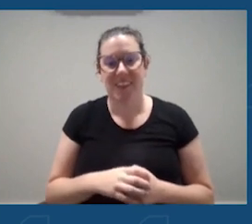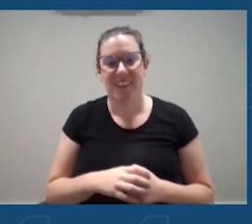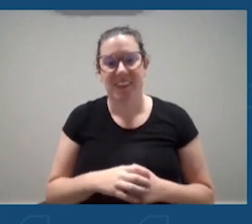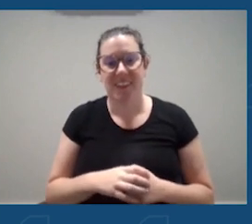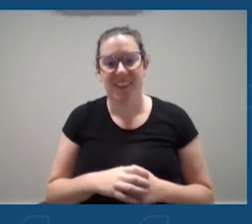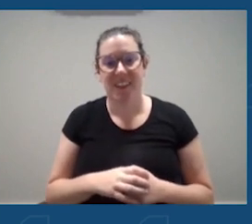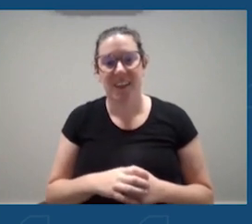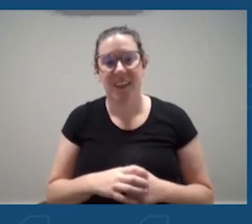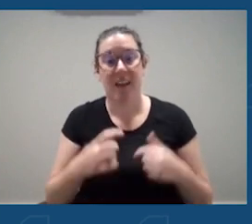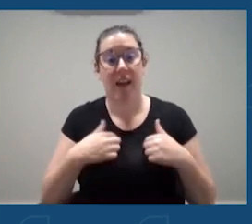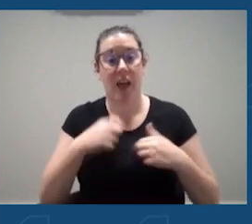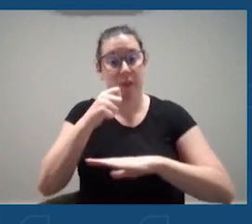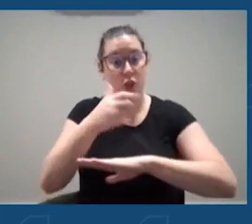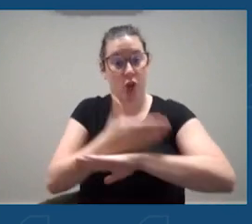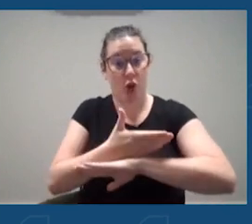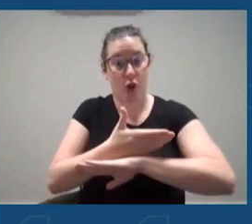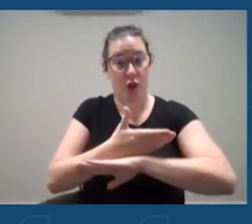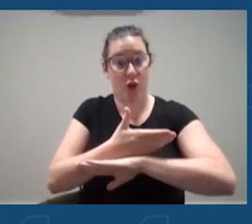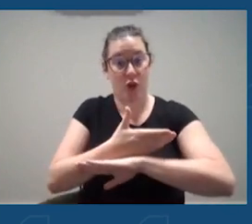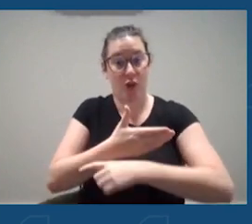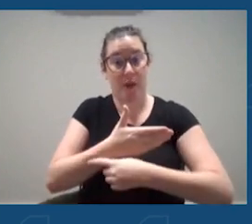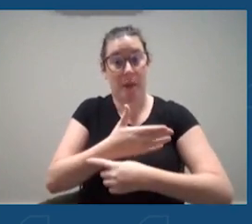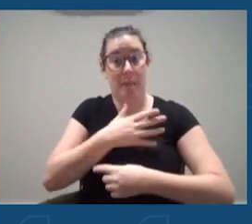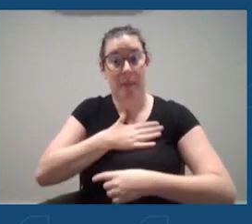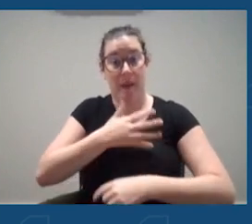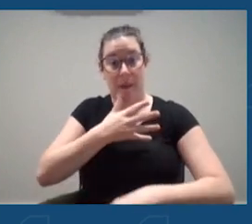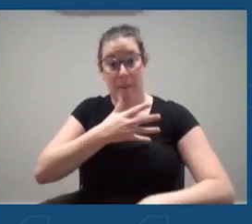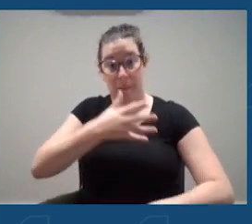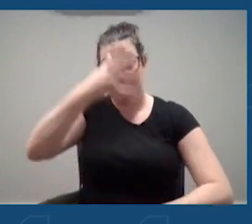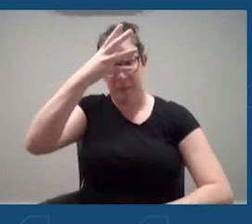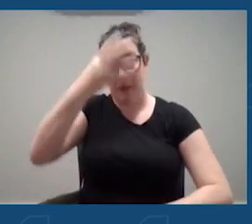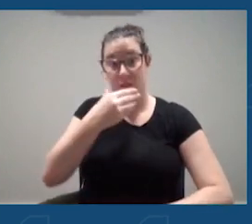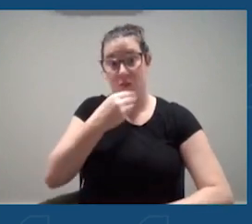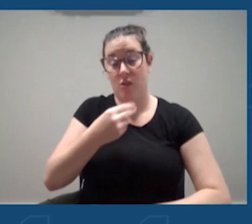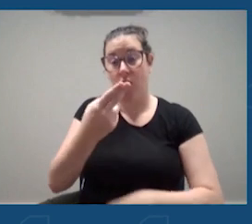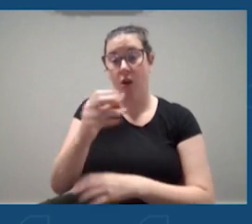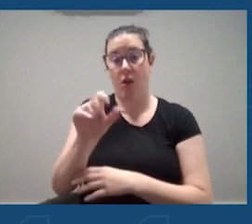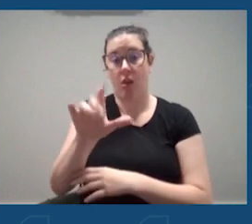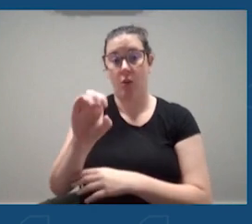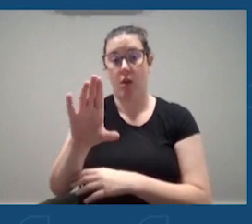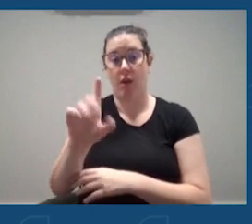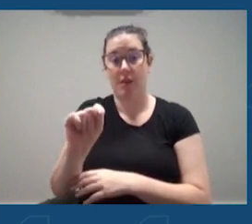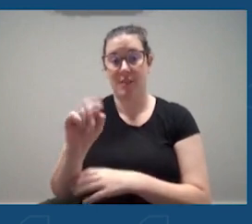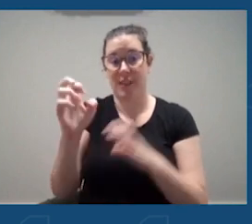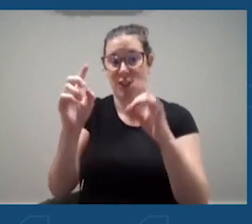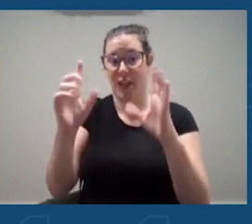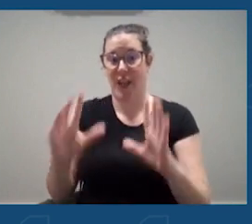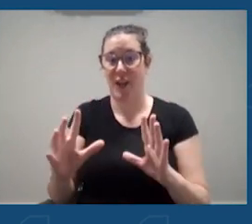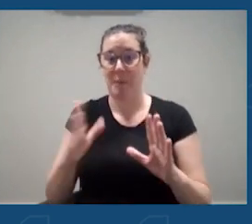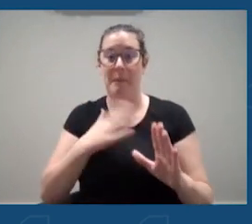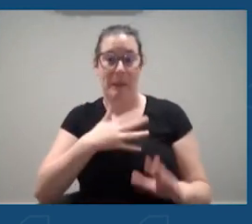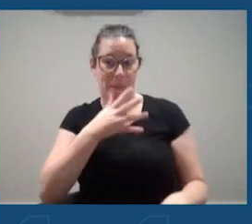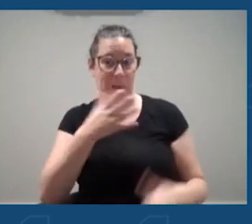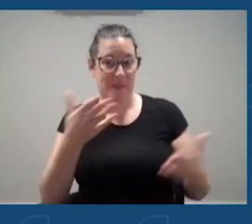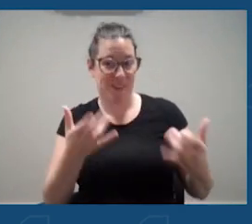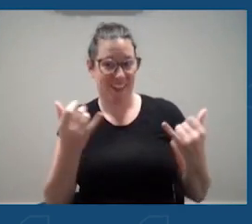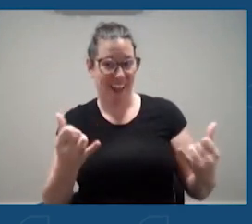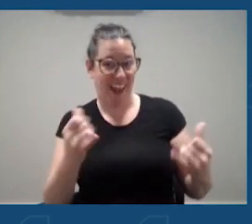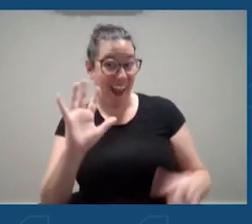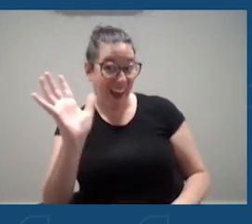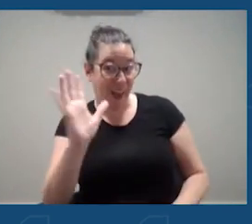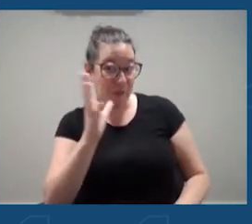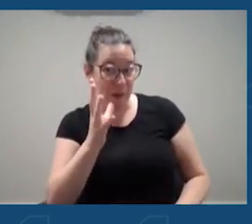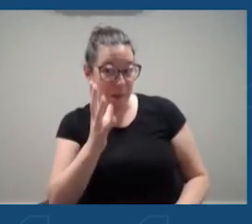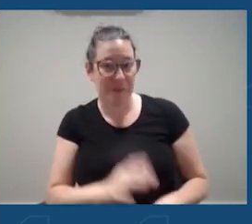I'm the daughter of a Jewish Holocaust educator. She's here today, so I just want to shout out to my mom